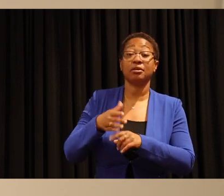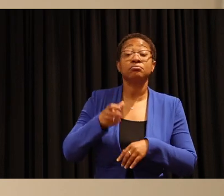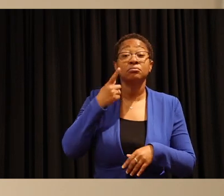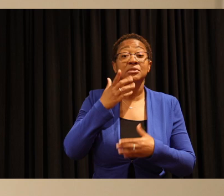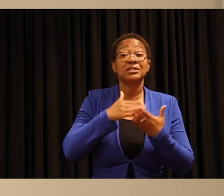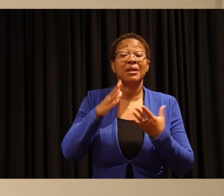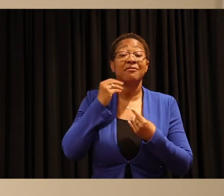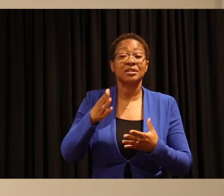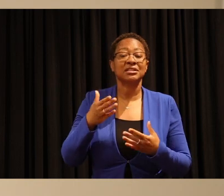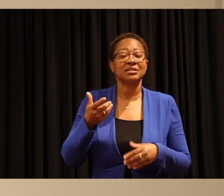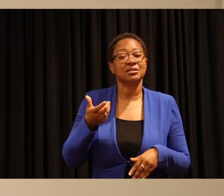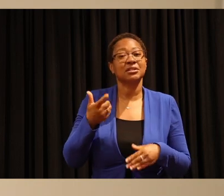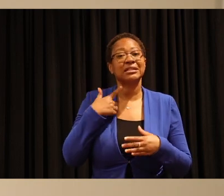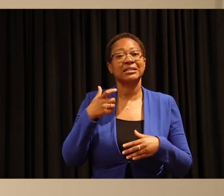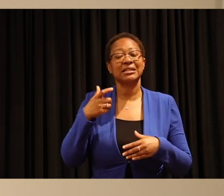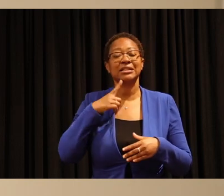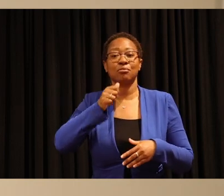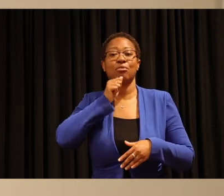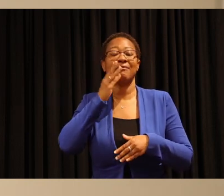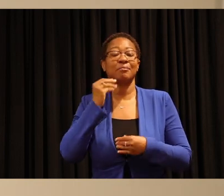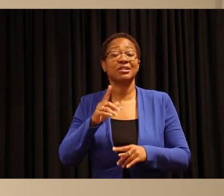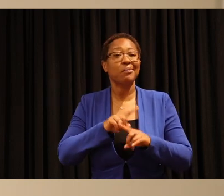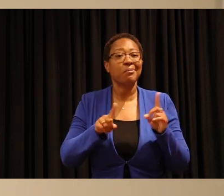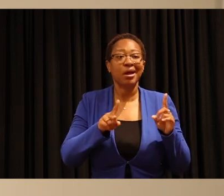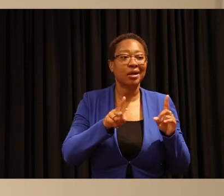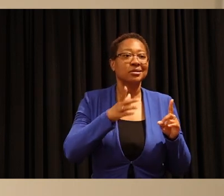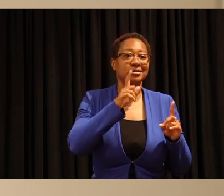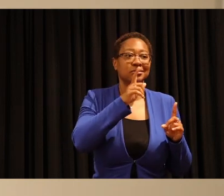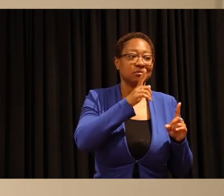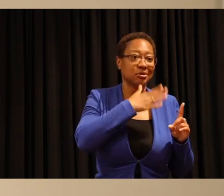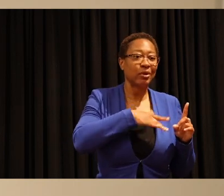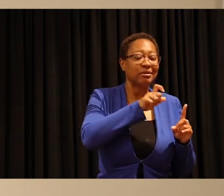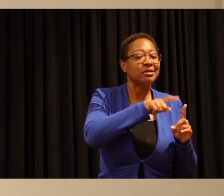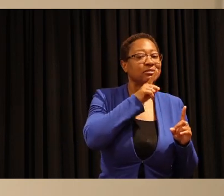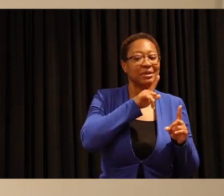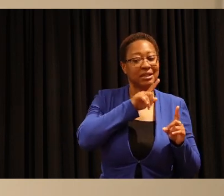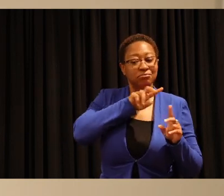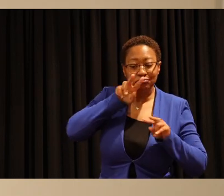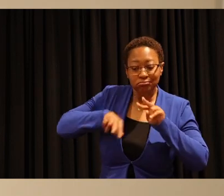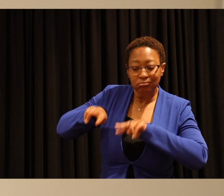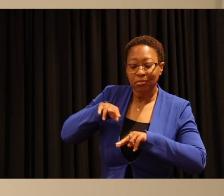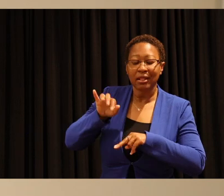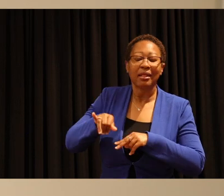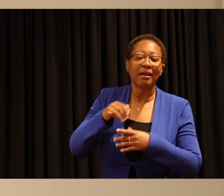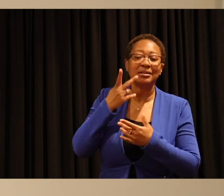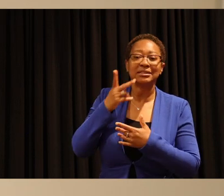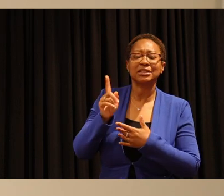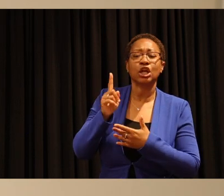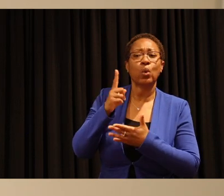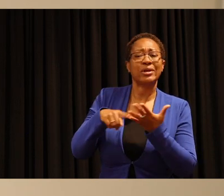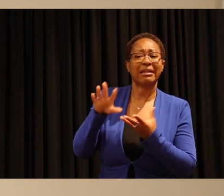proprietary information. Mm-hmm. Well, somebody needs to be let in the door, see what the information is, and see where they're pulling data